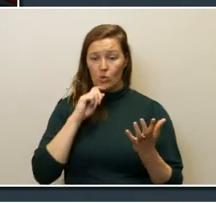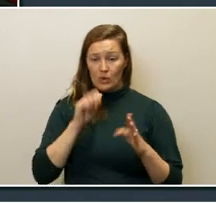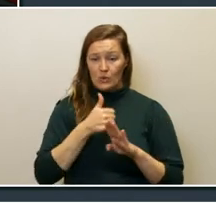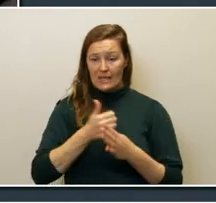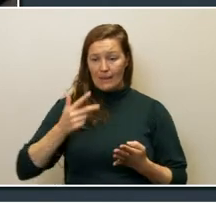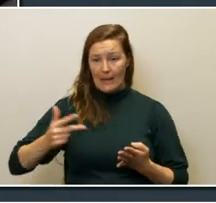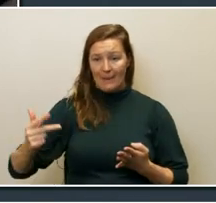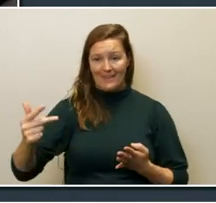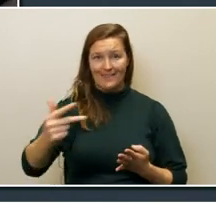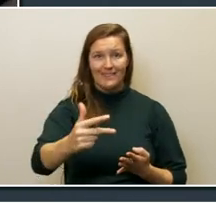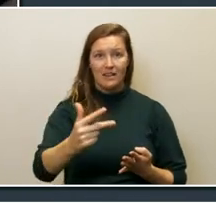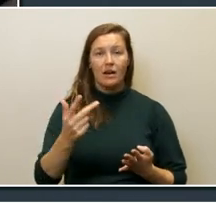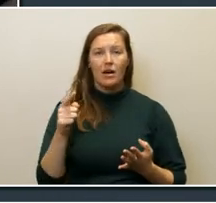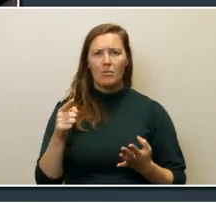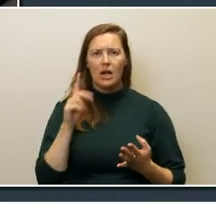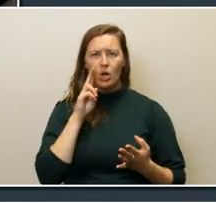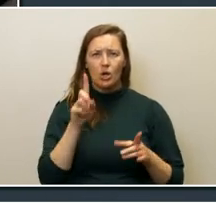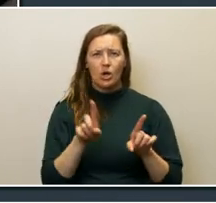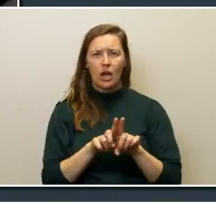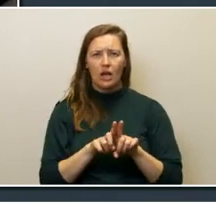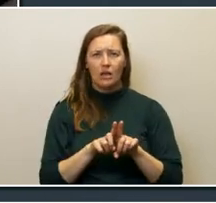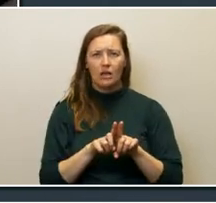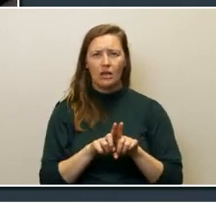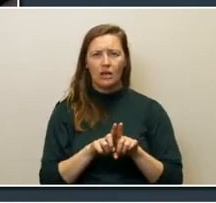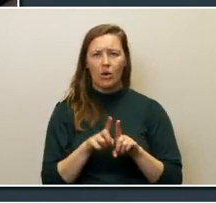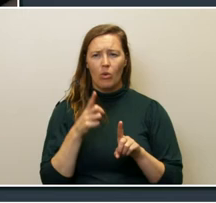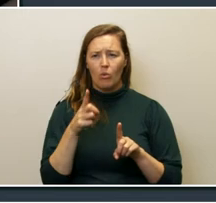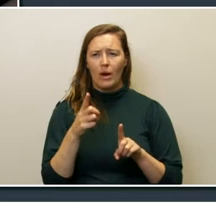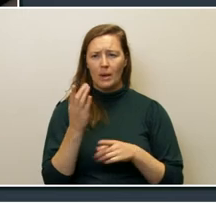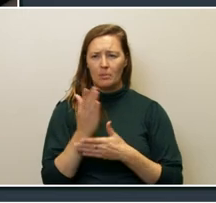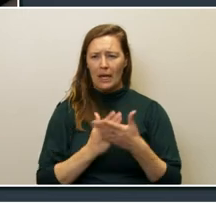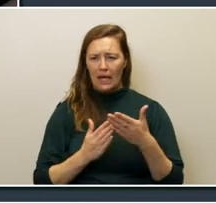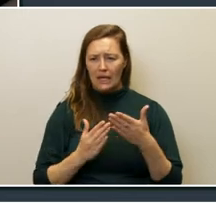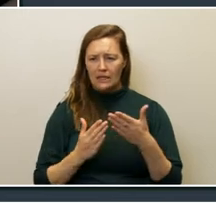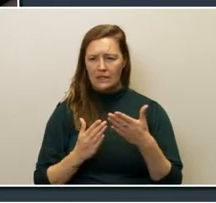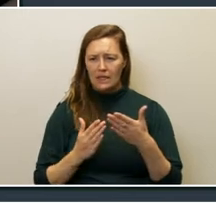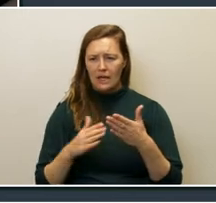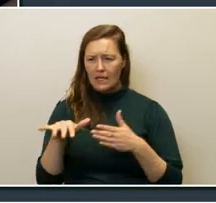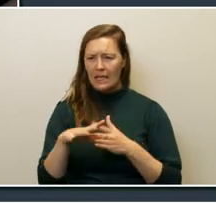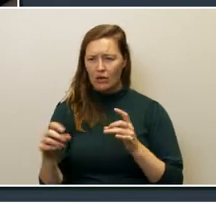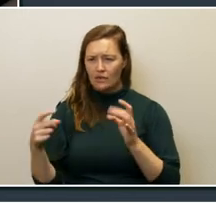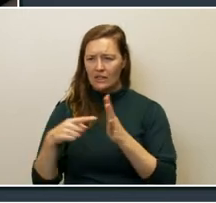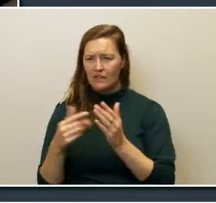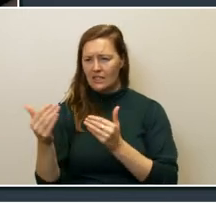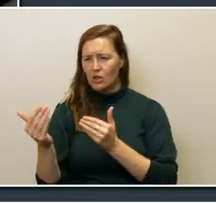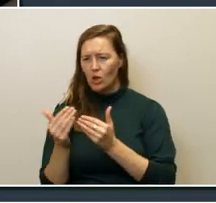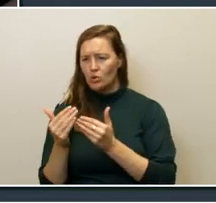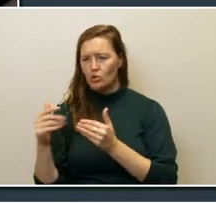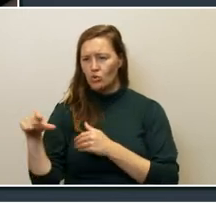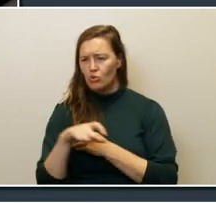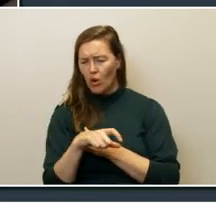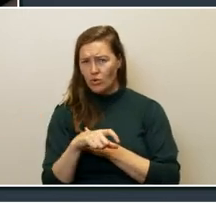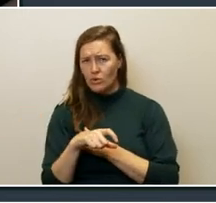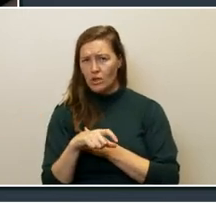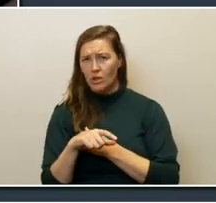parks, and there appeared to me to be one in an area of significance out towards the road. Yes. Has